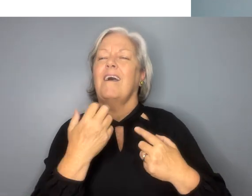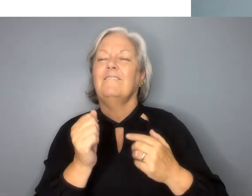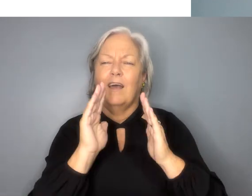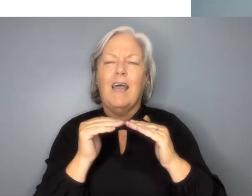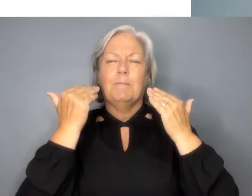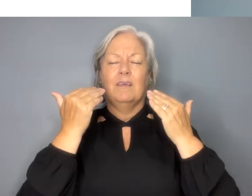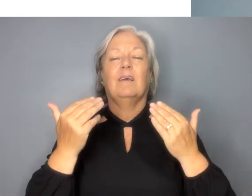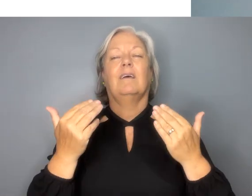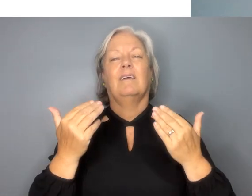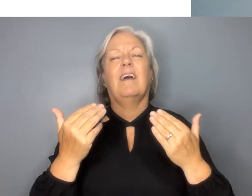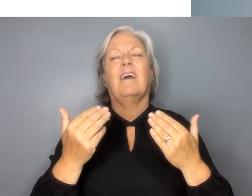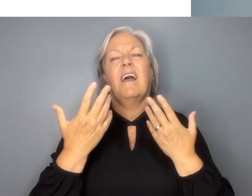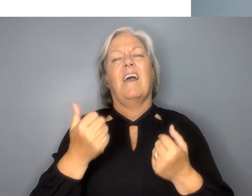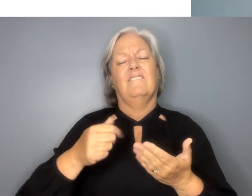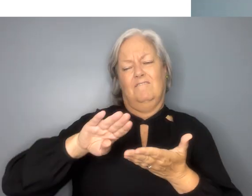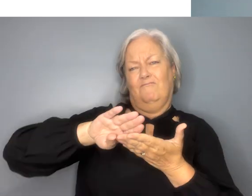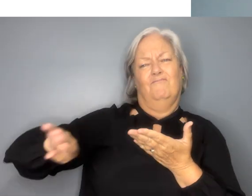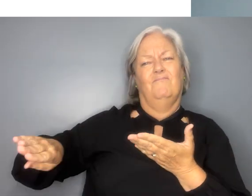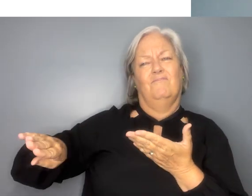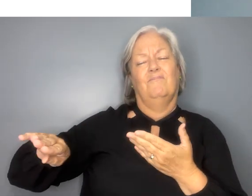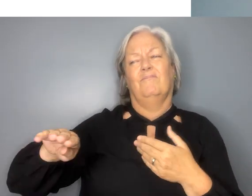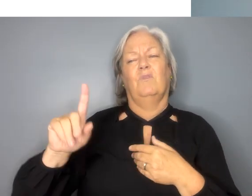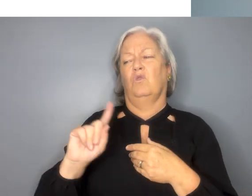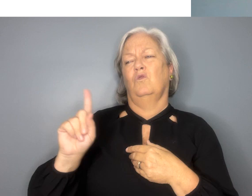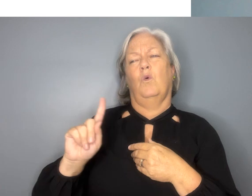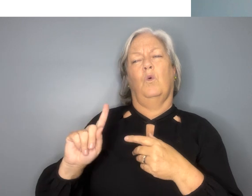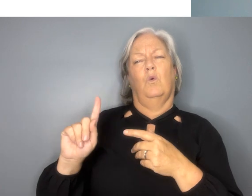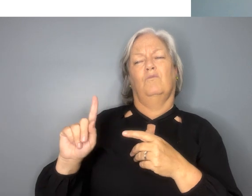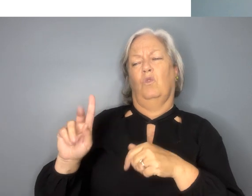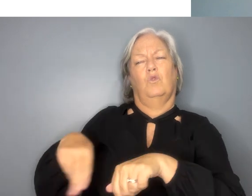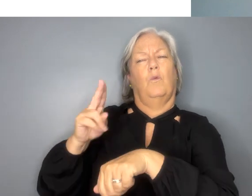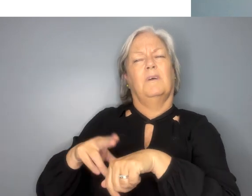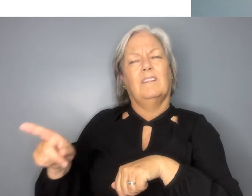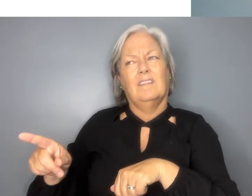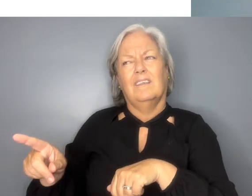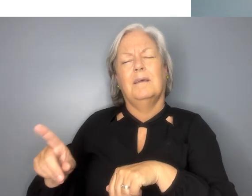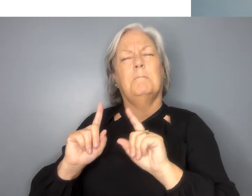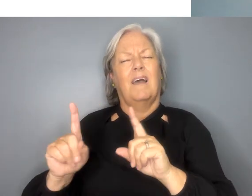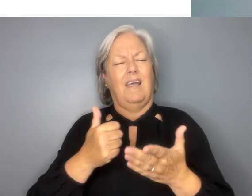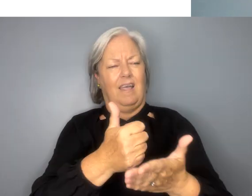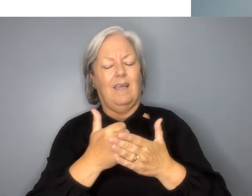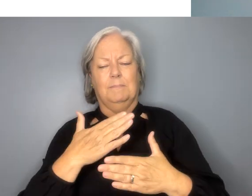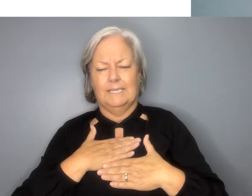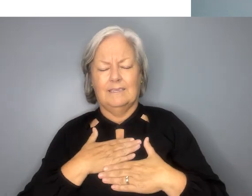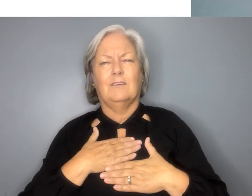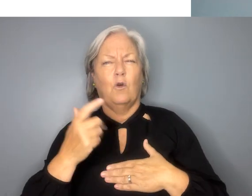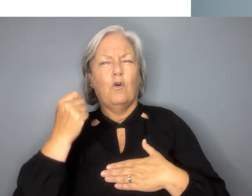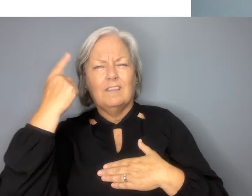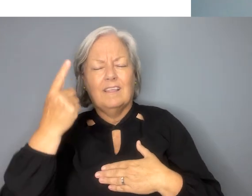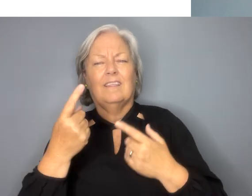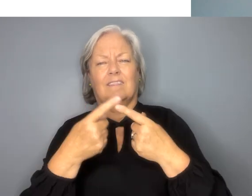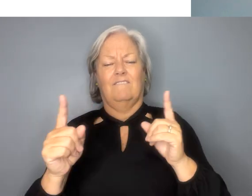in being fully cast out of what is considered to be normal. It's helped to make me a much more compassionate person and to